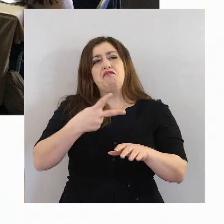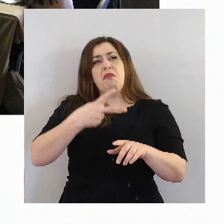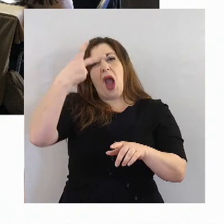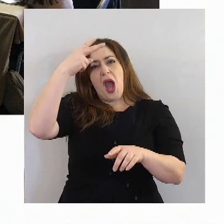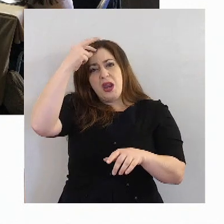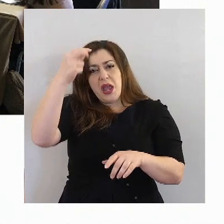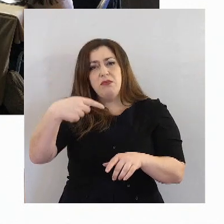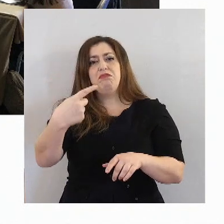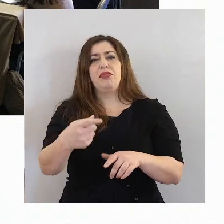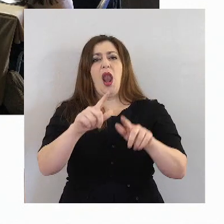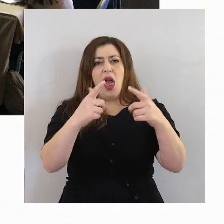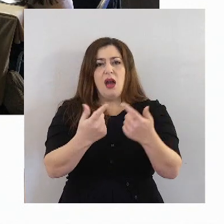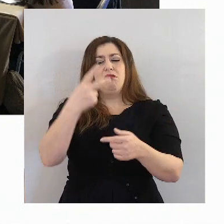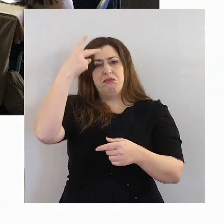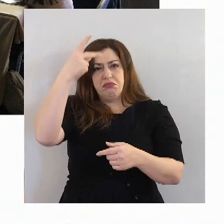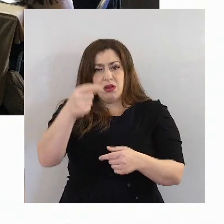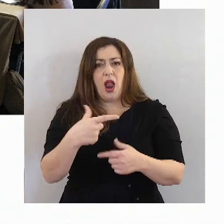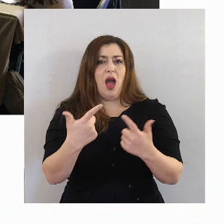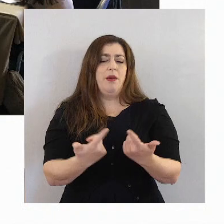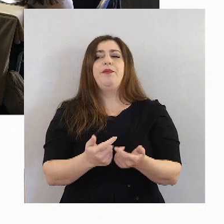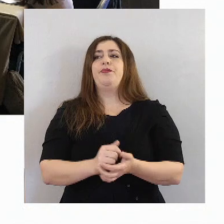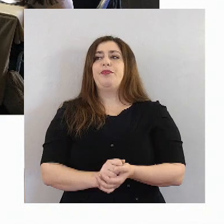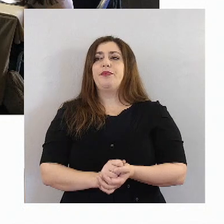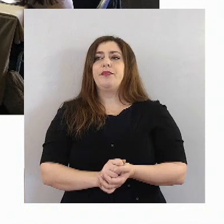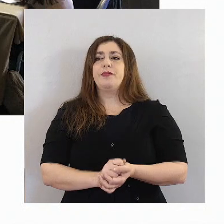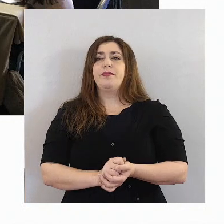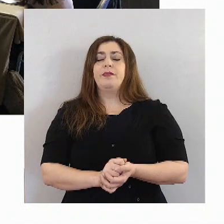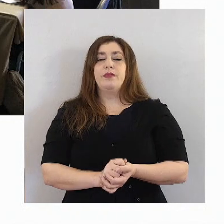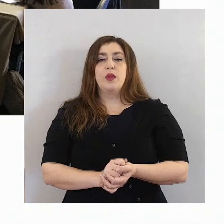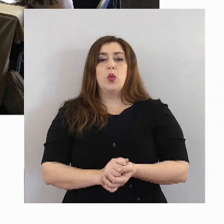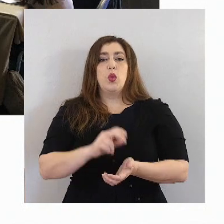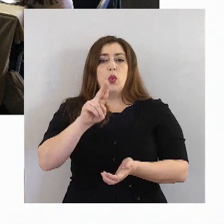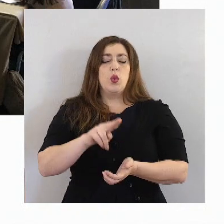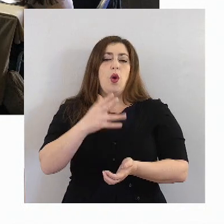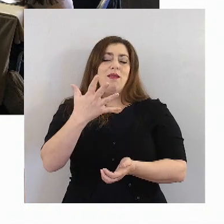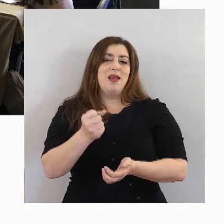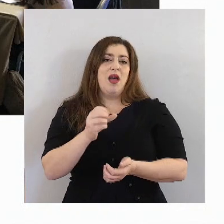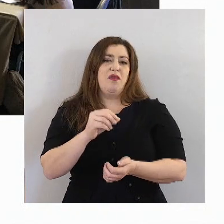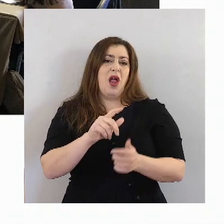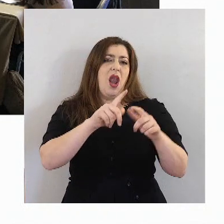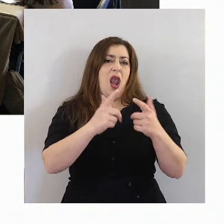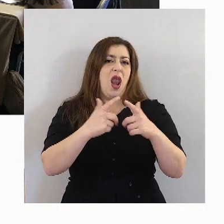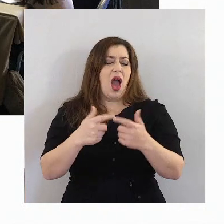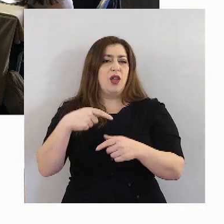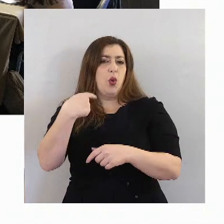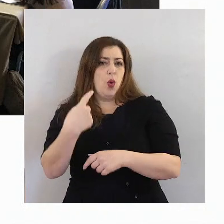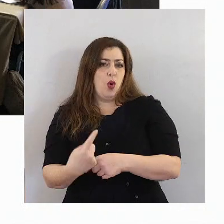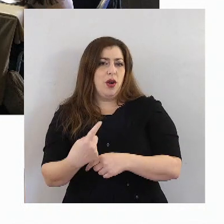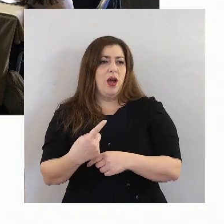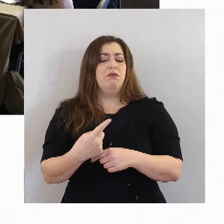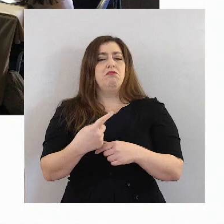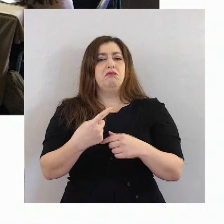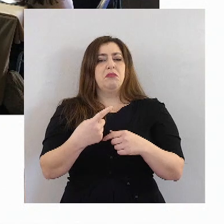the project. There were also numerous other bilateral meetings with partners in relation to one or more of